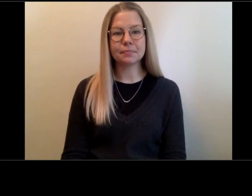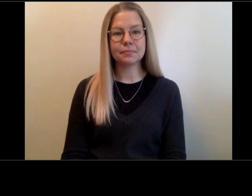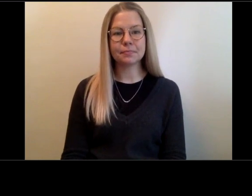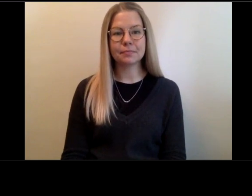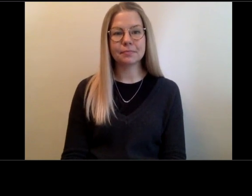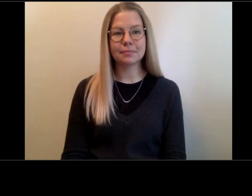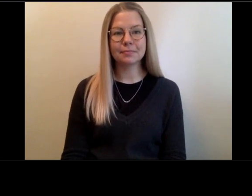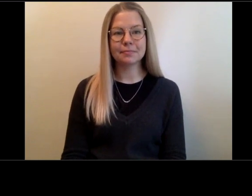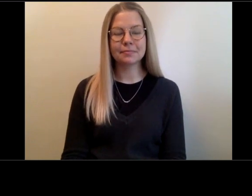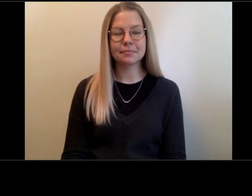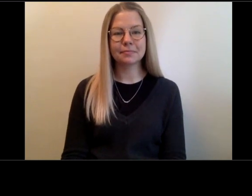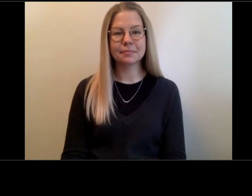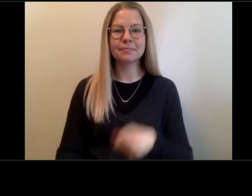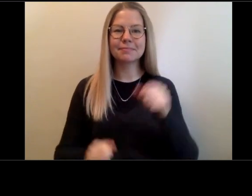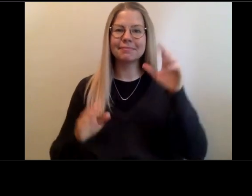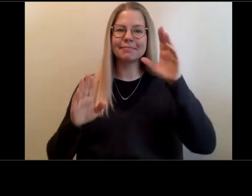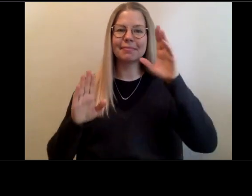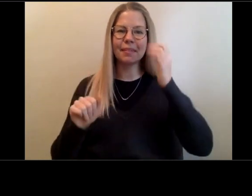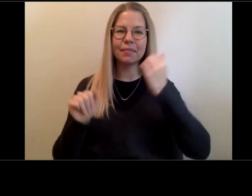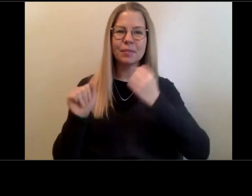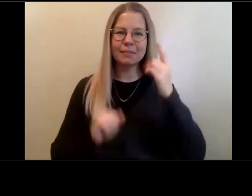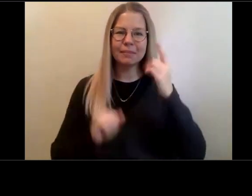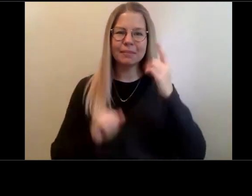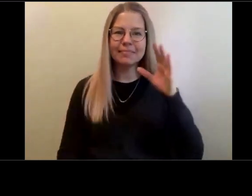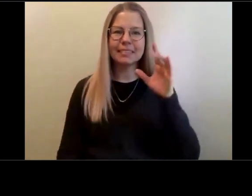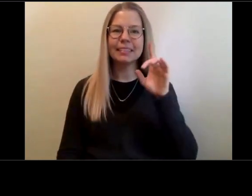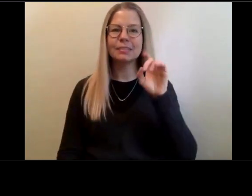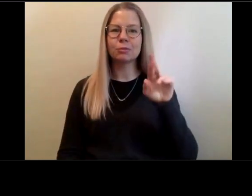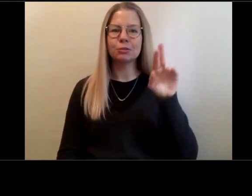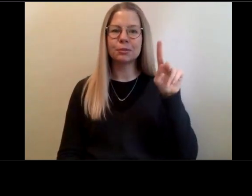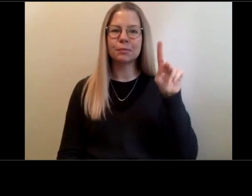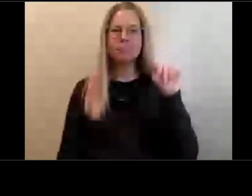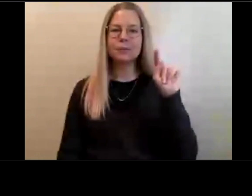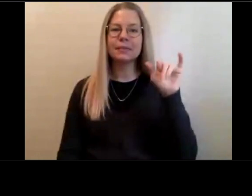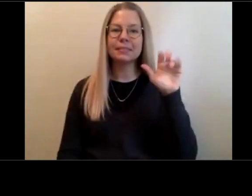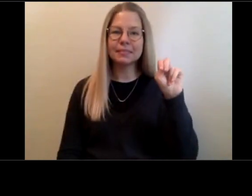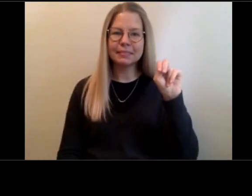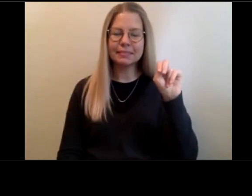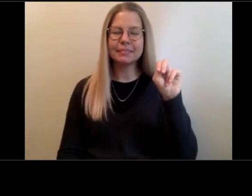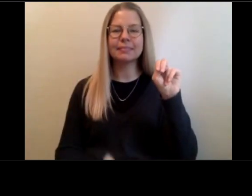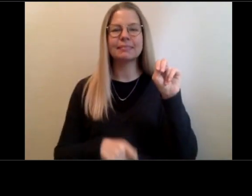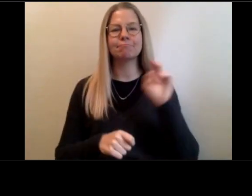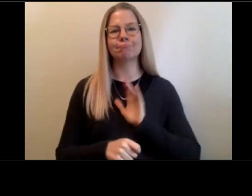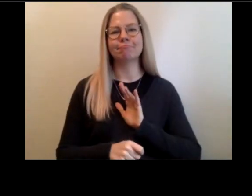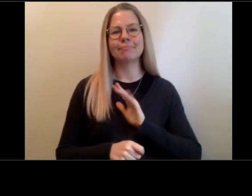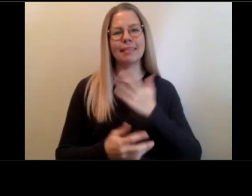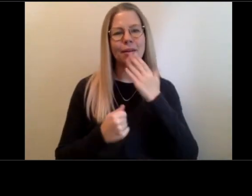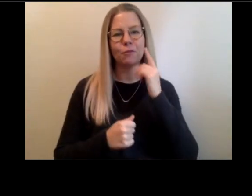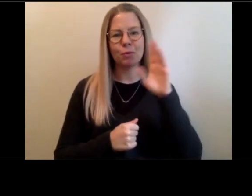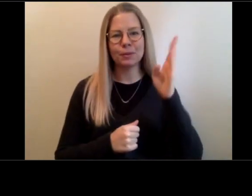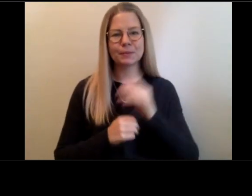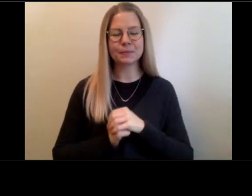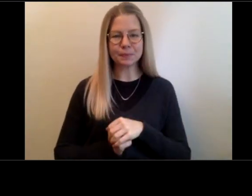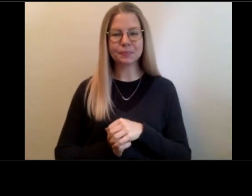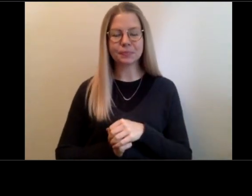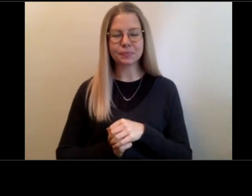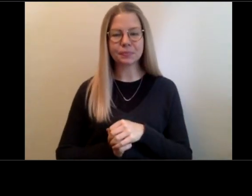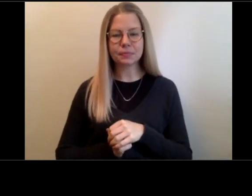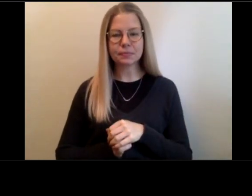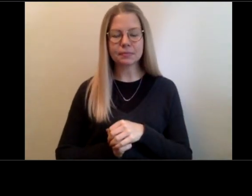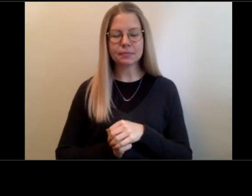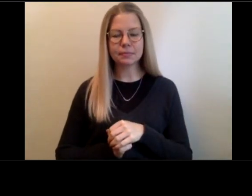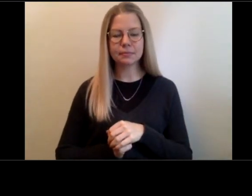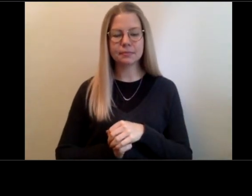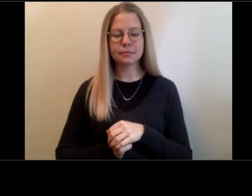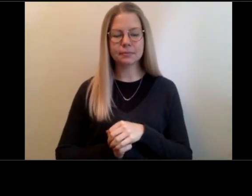Hello, everyone. Hello, Dr. Paton. That was excellent. Thank you for your presentation. I like how